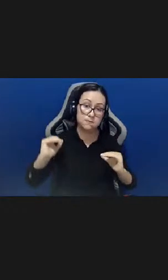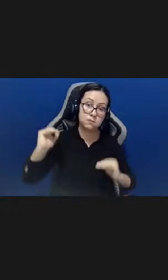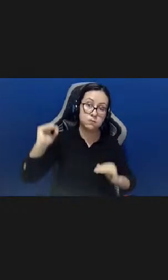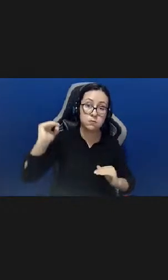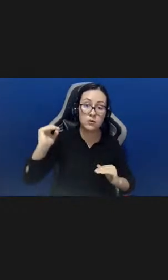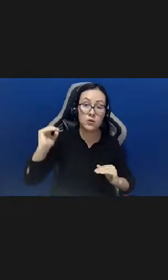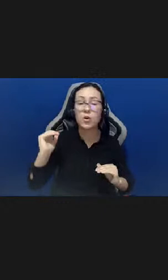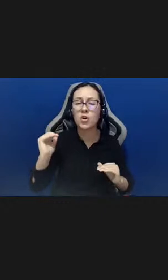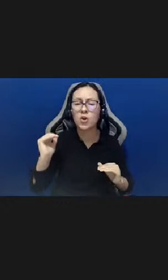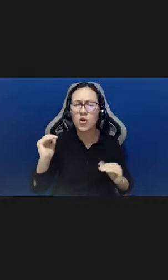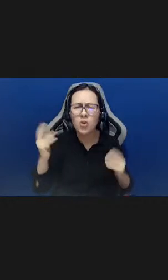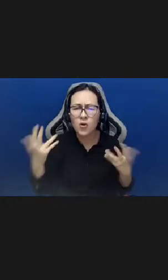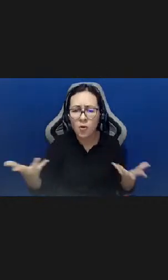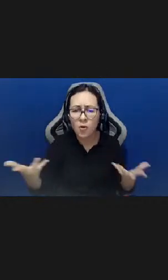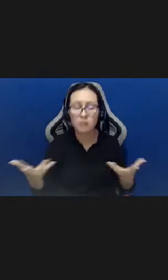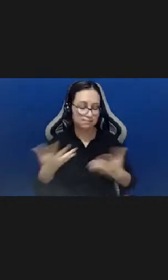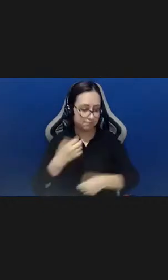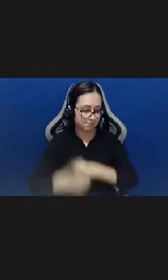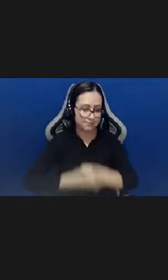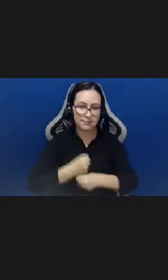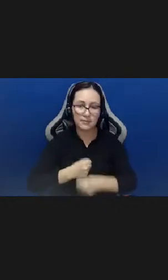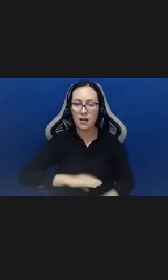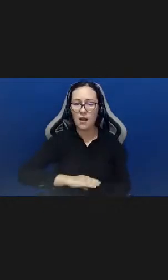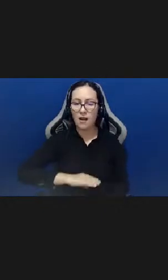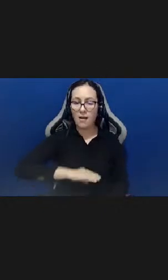availability of good medical insurance.